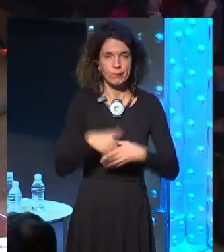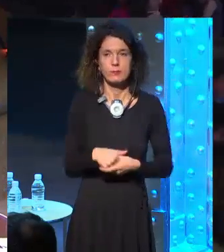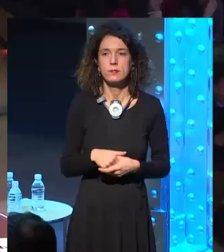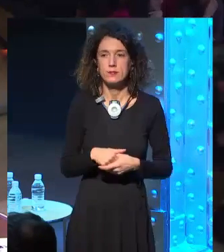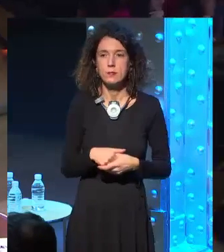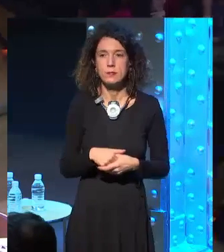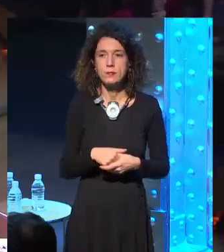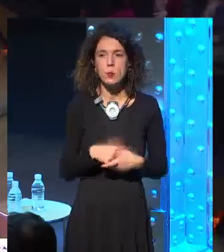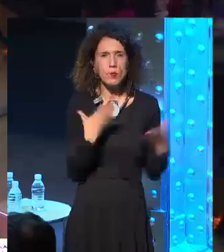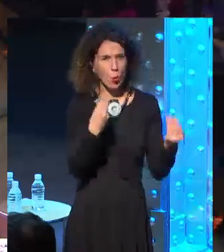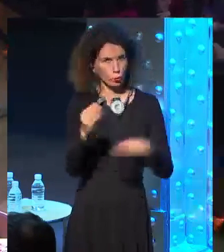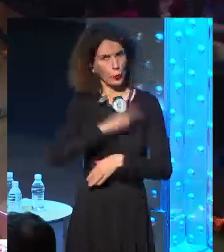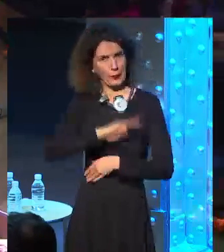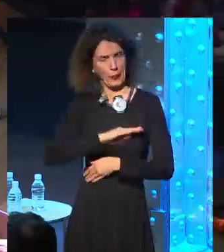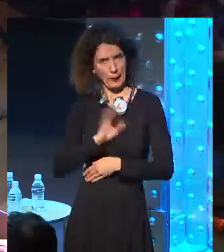A lot of you.